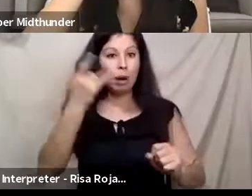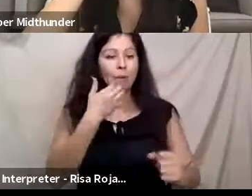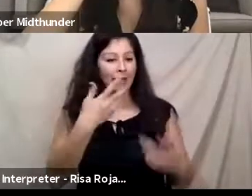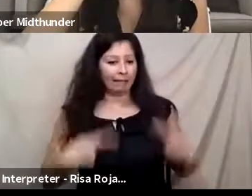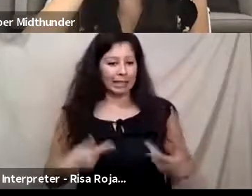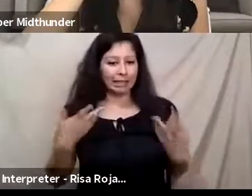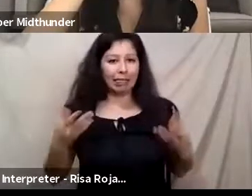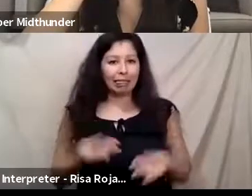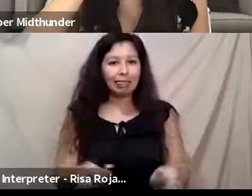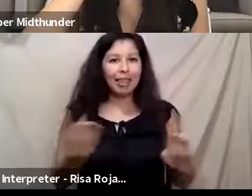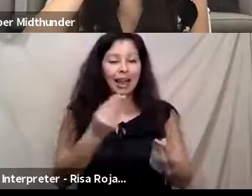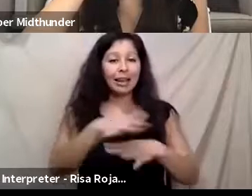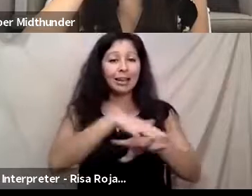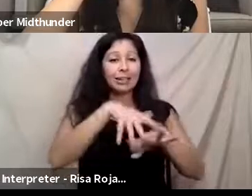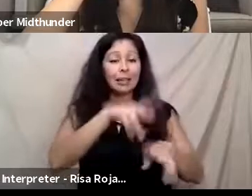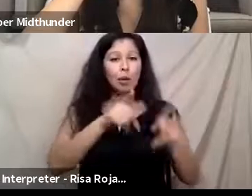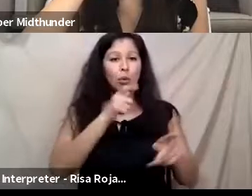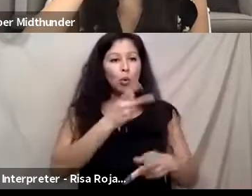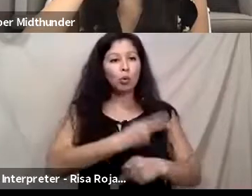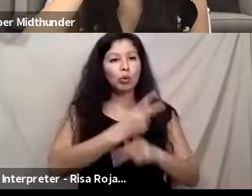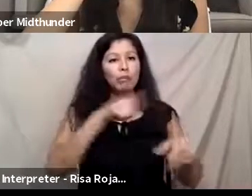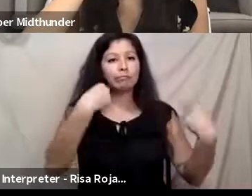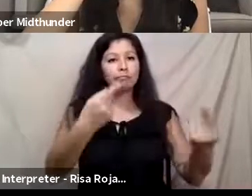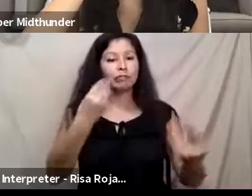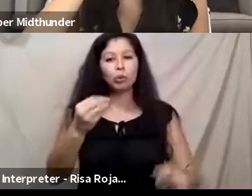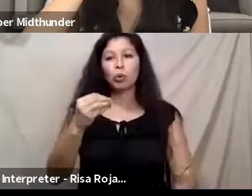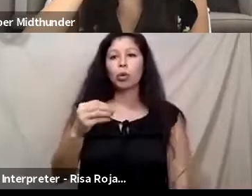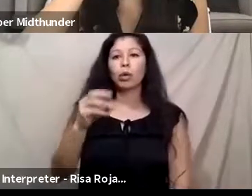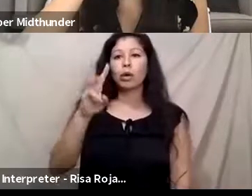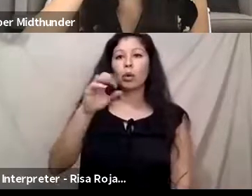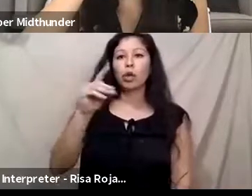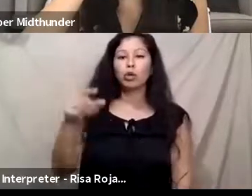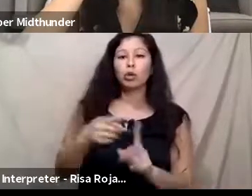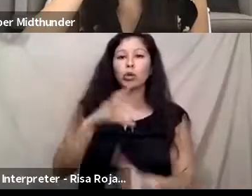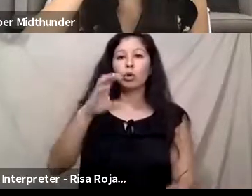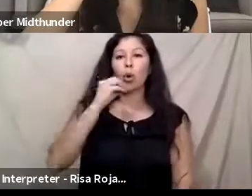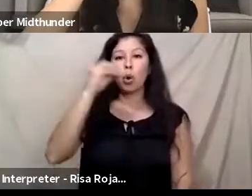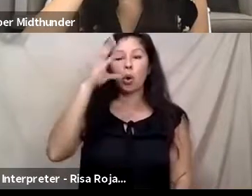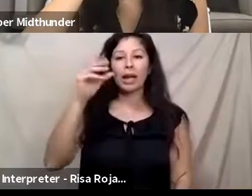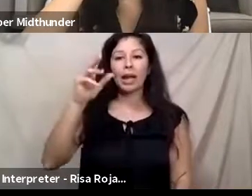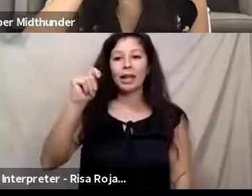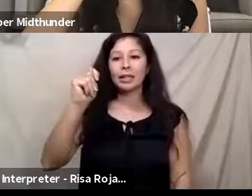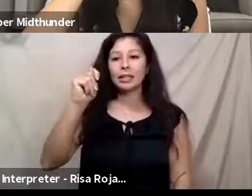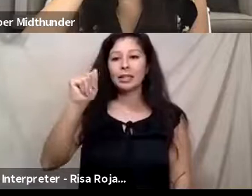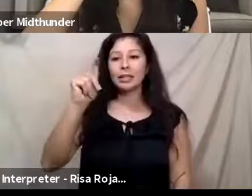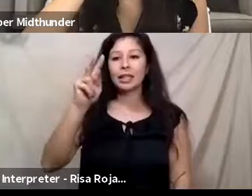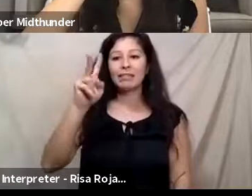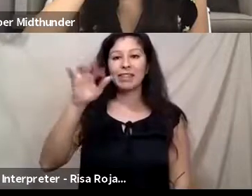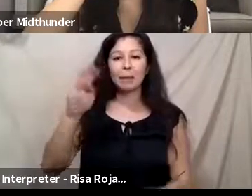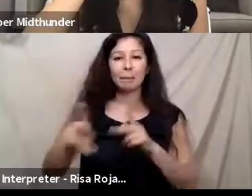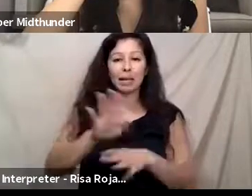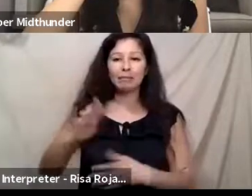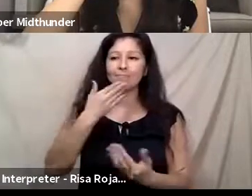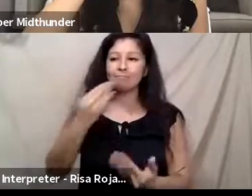land and the indigenous people who steward it. So Wadot, the Ohlone, and the Tamian people. I'd also like to take this moment to acknowledge that